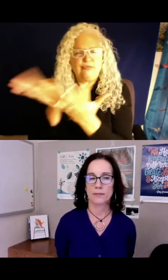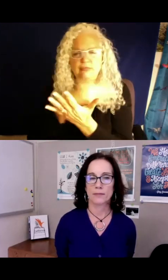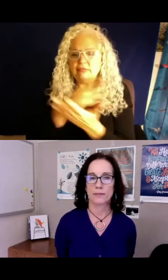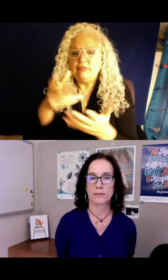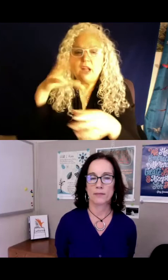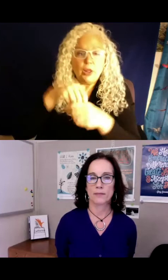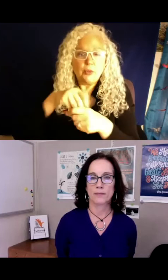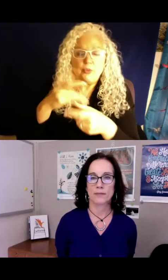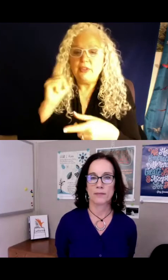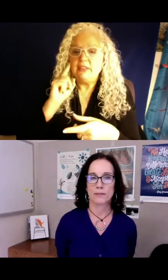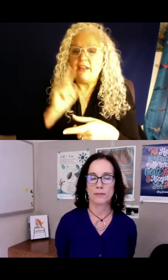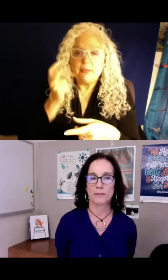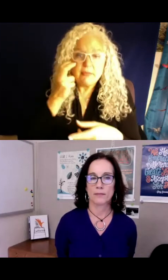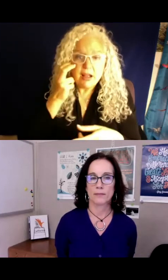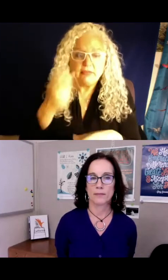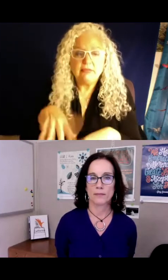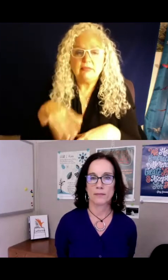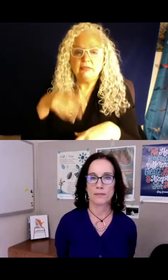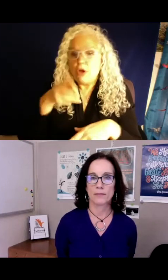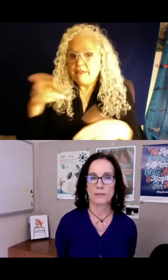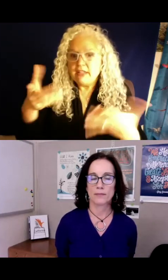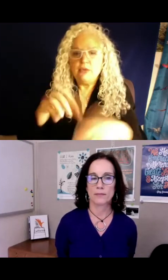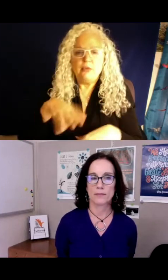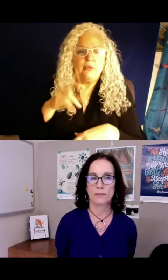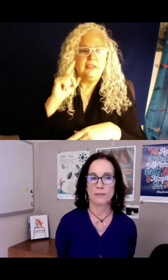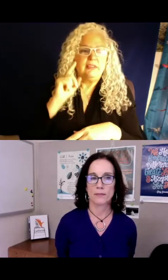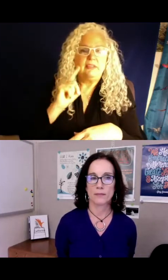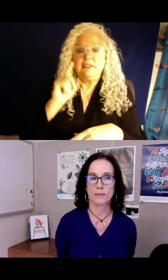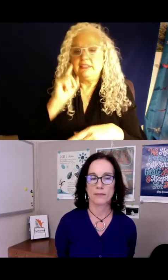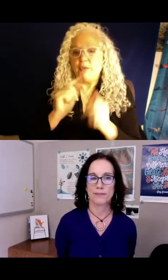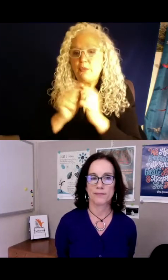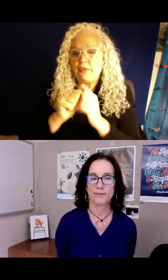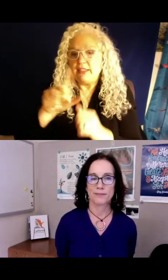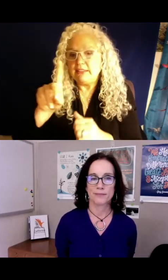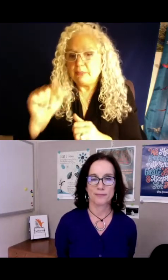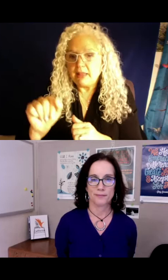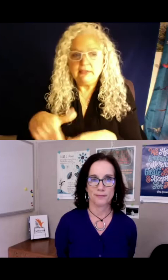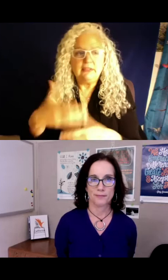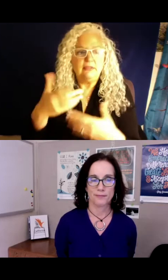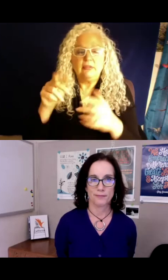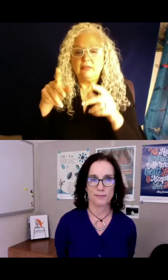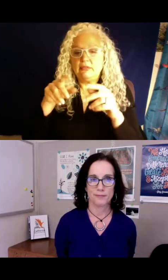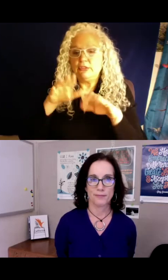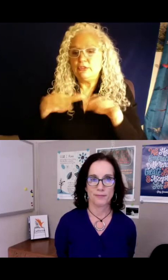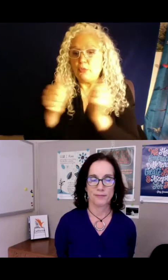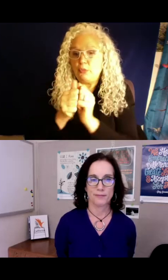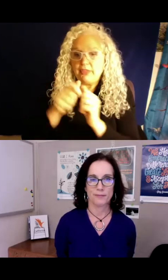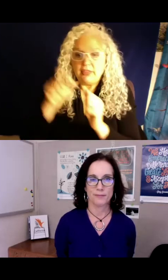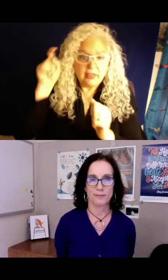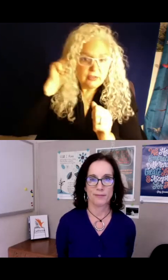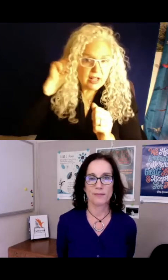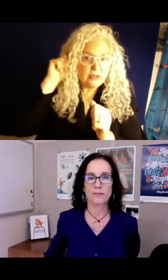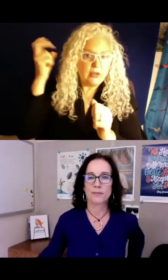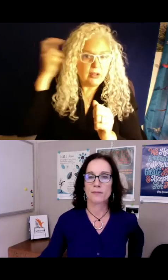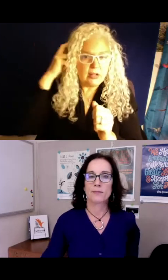profoundly deaf. So there's a range of, deaf blindness, hard of hearing, deaf with other